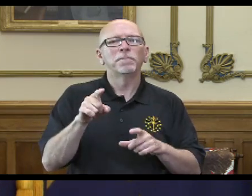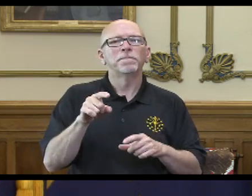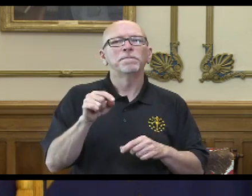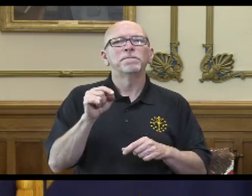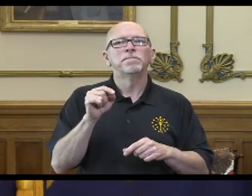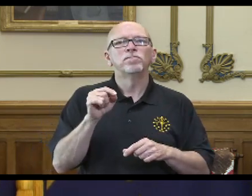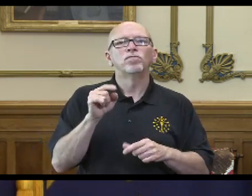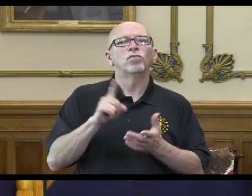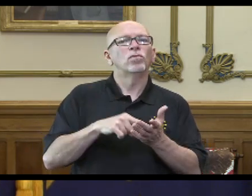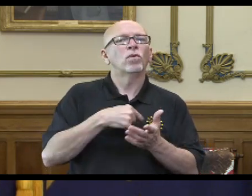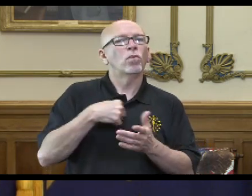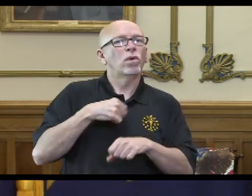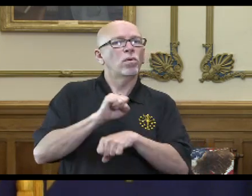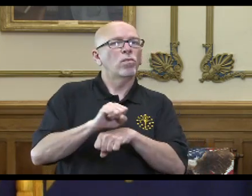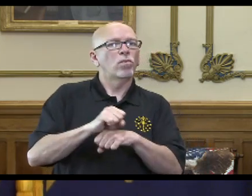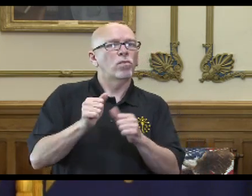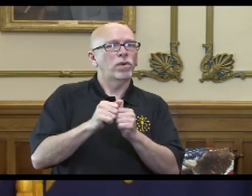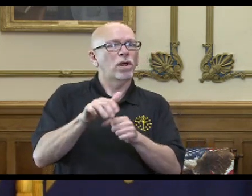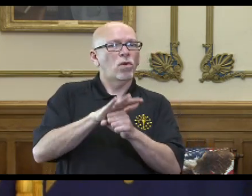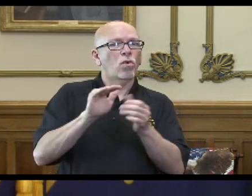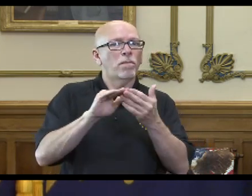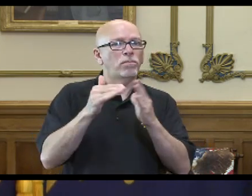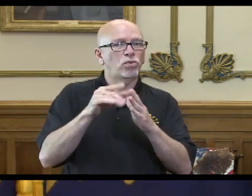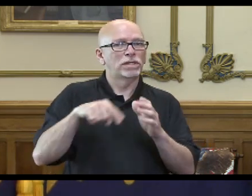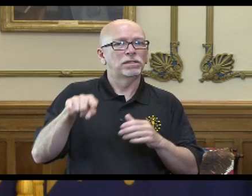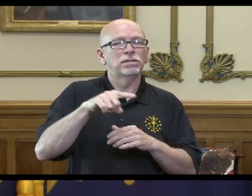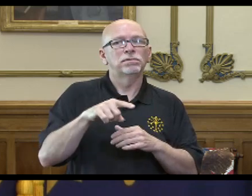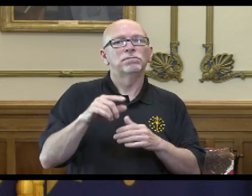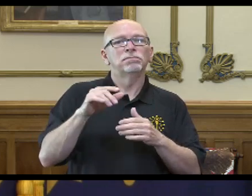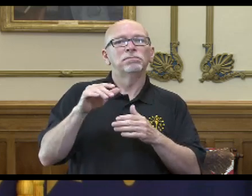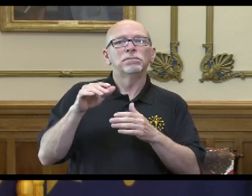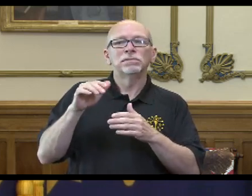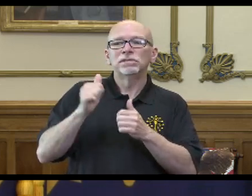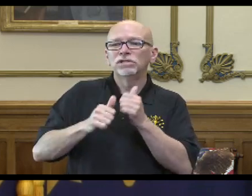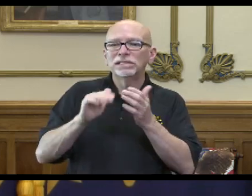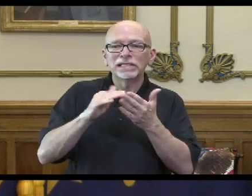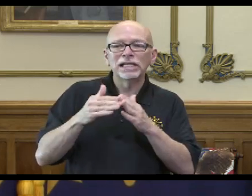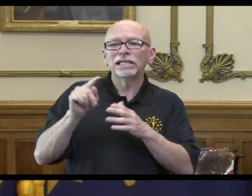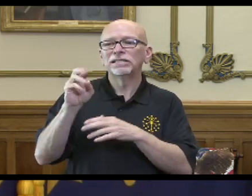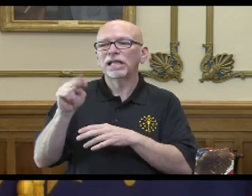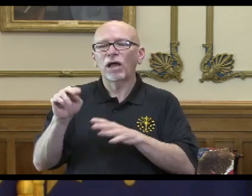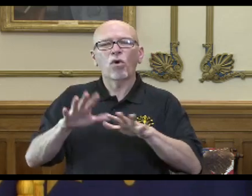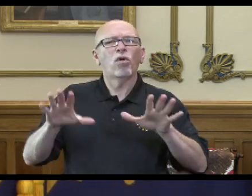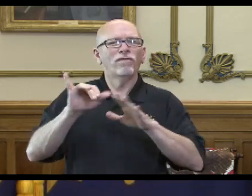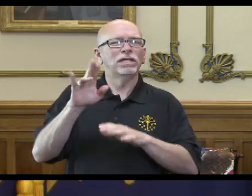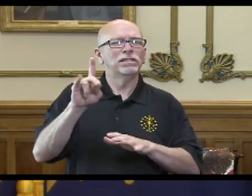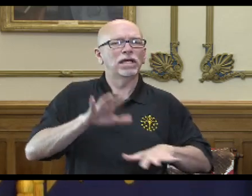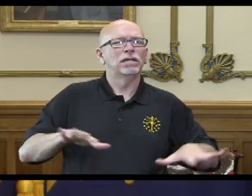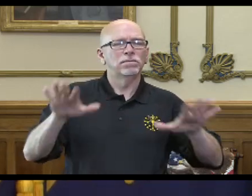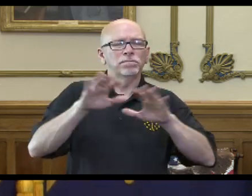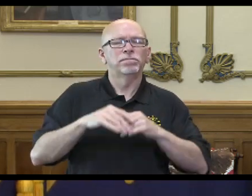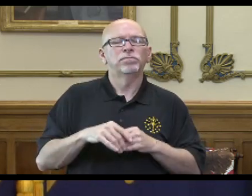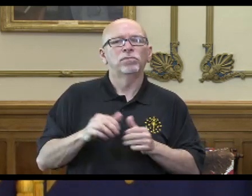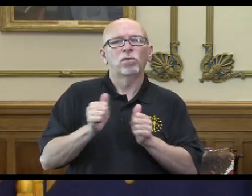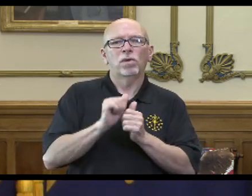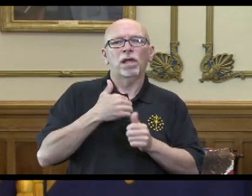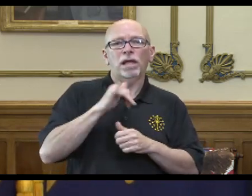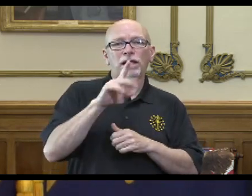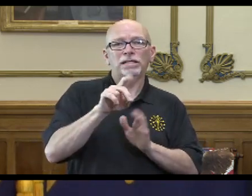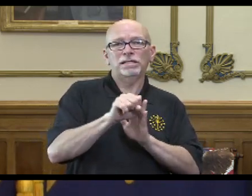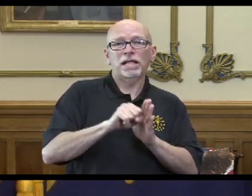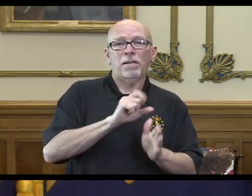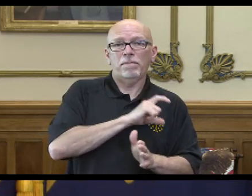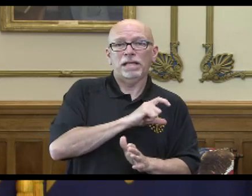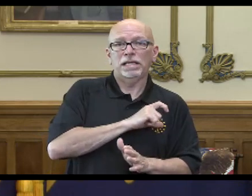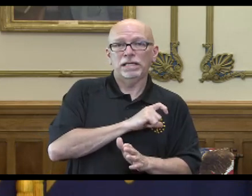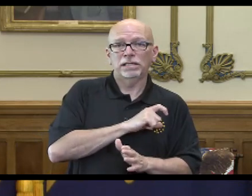look, we are working with local communities, cities and towns all across the state of Indiana, with our Indiana State